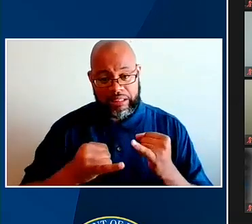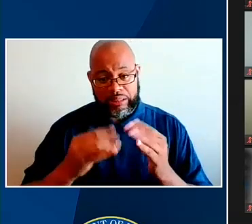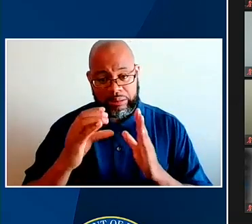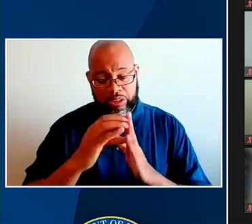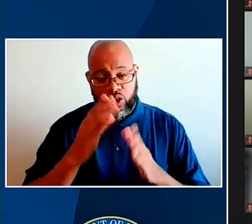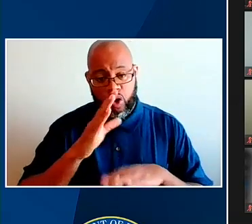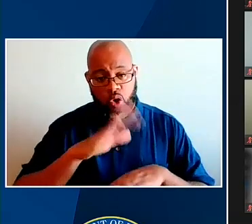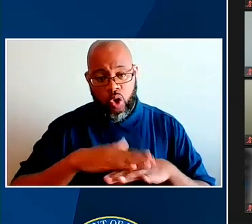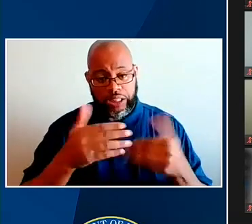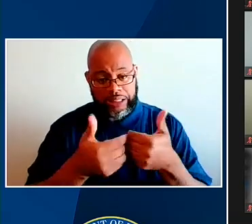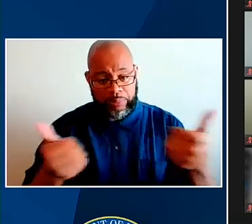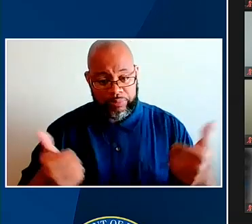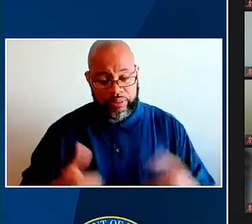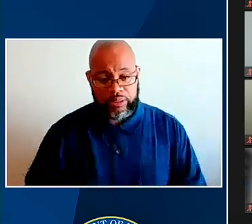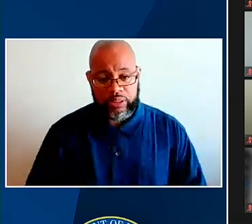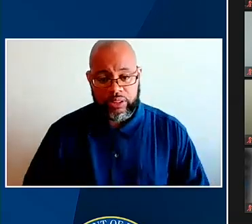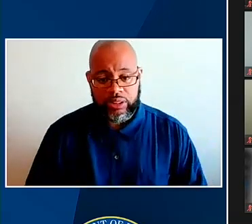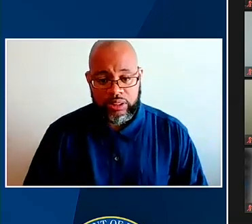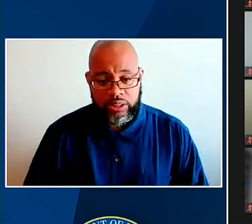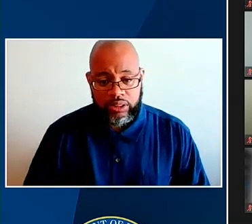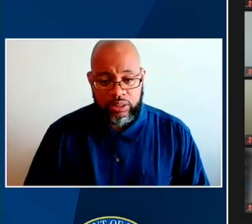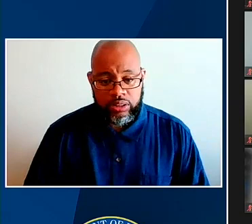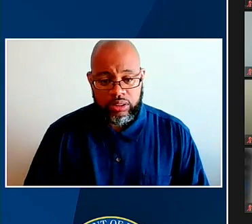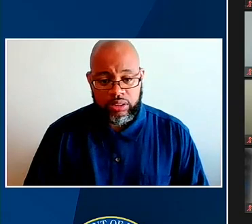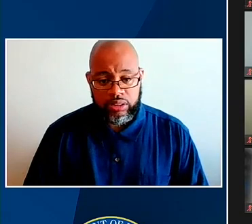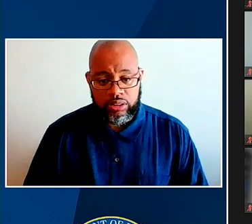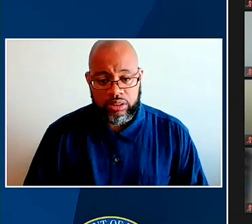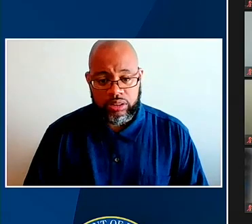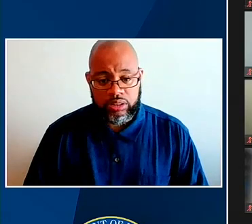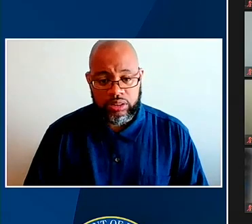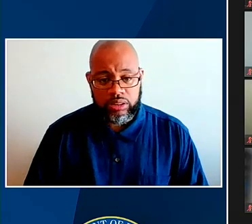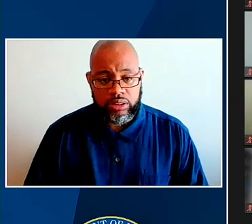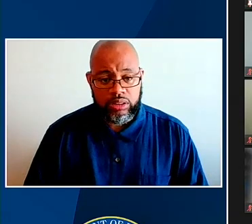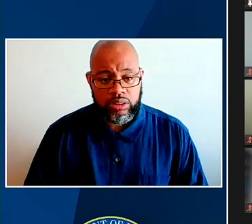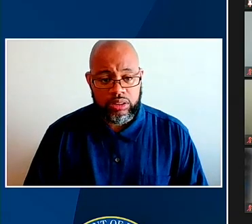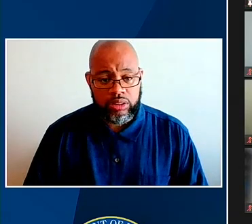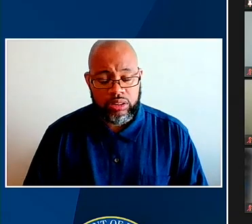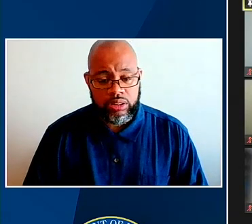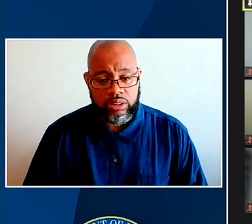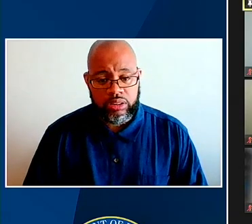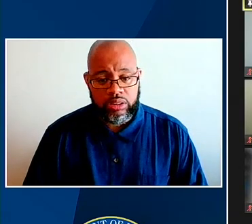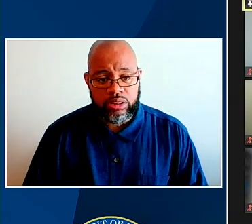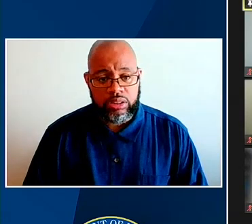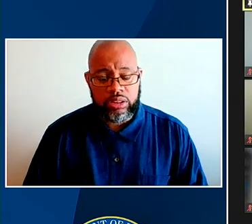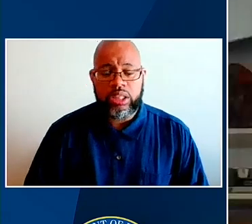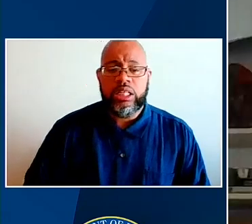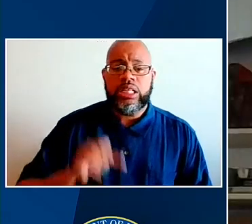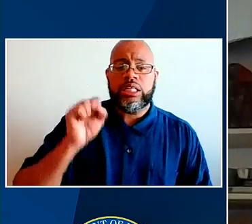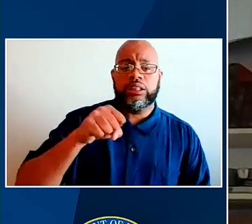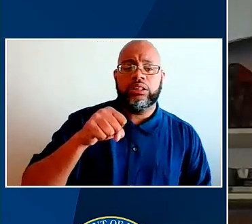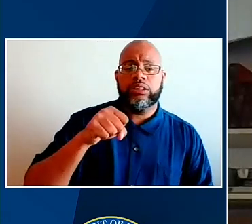severability? I know it was just a move, but we can close that out. Yeah, just